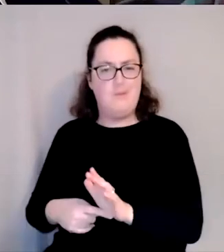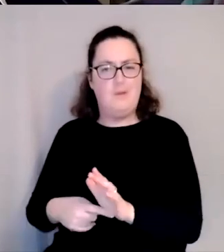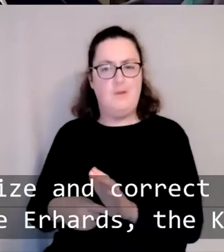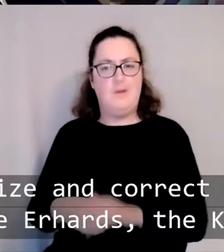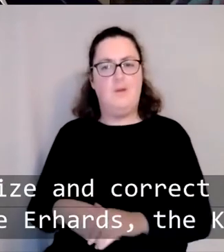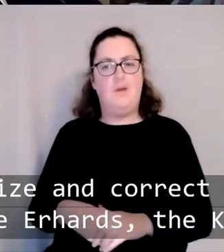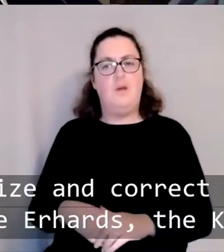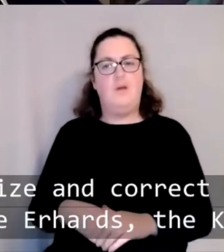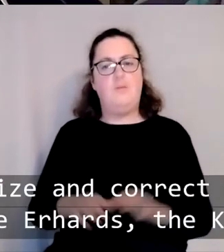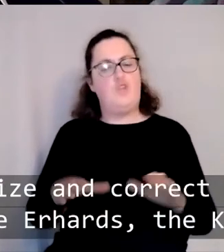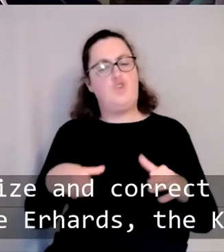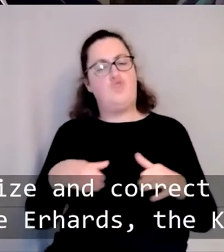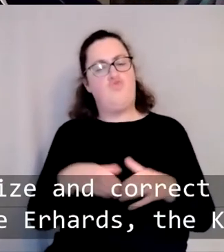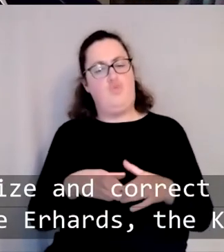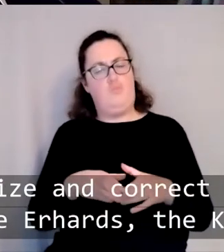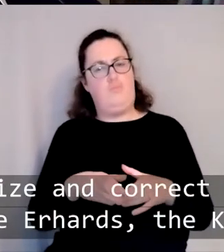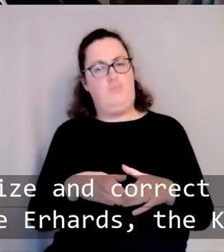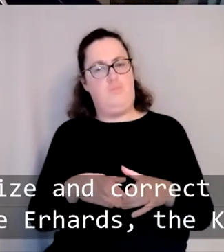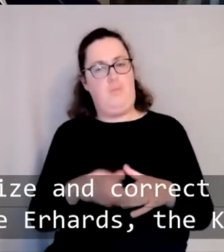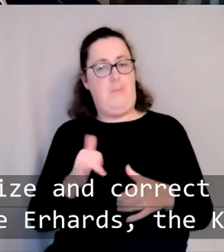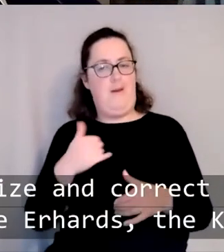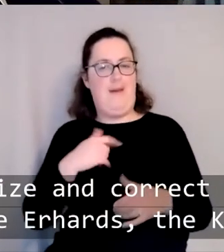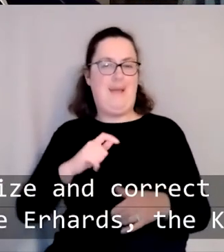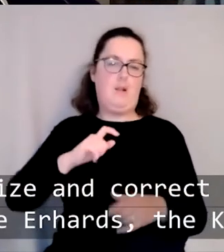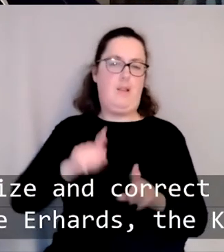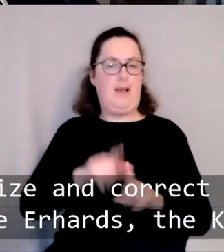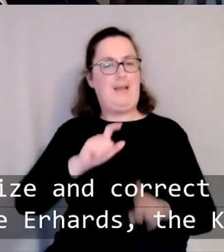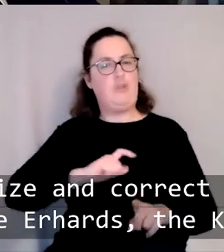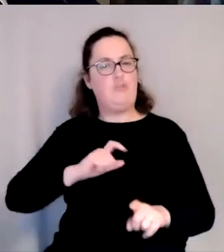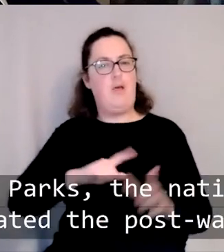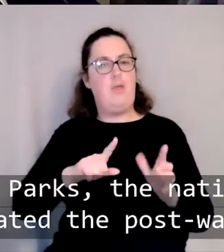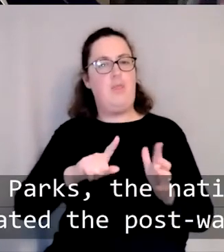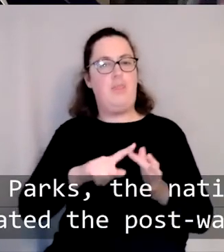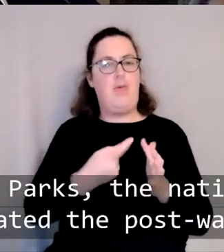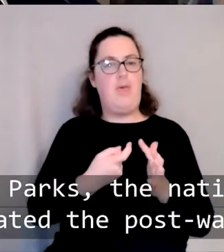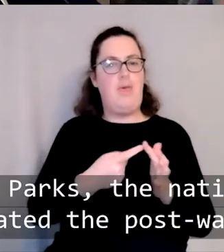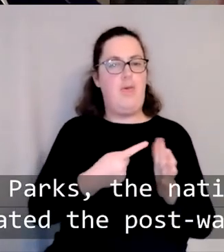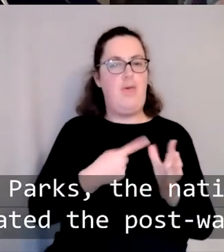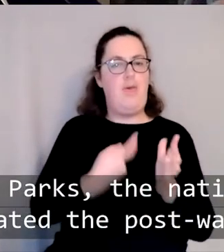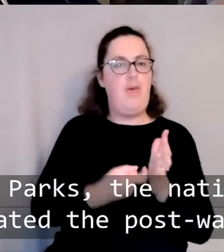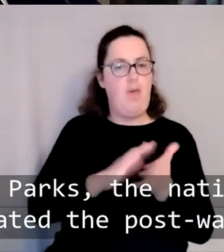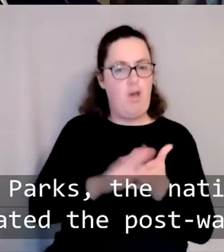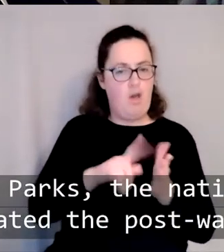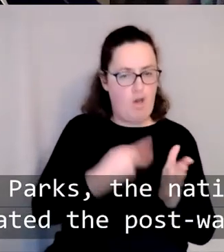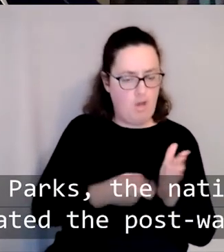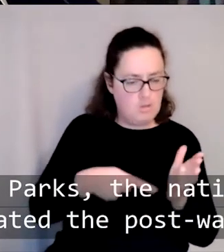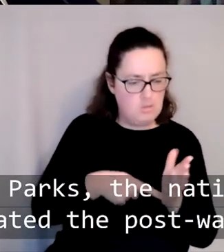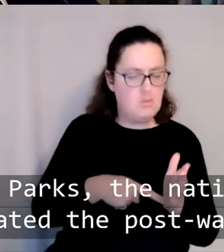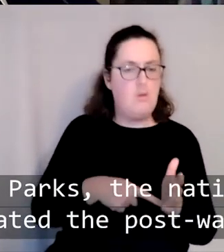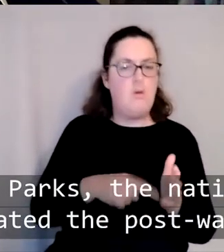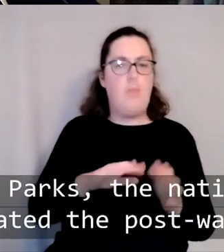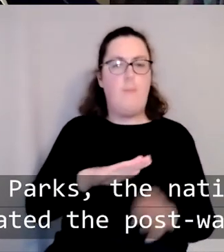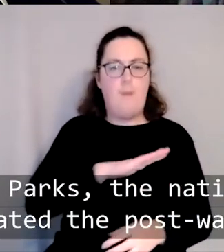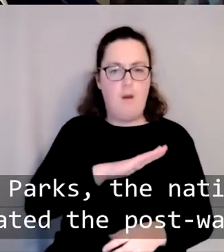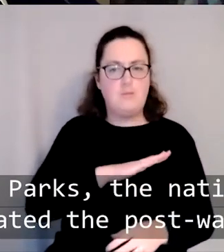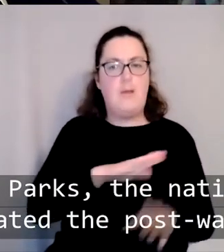would characterize, and correct me if I'm wrong, on the Earharts, the Lee Kuan Yews, the Parks, the nation